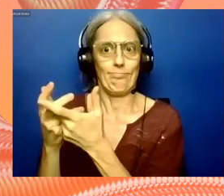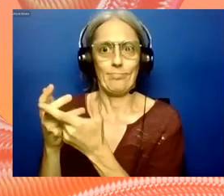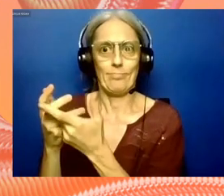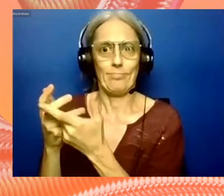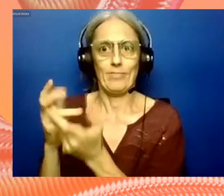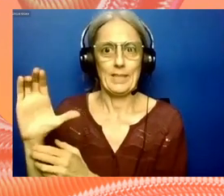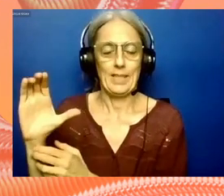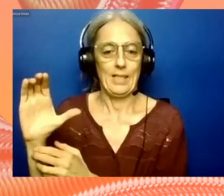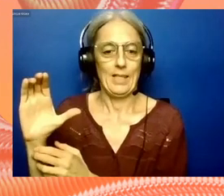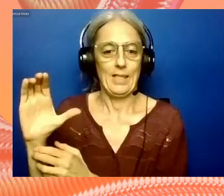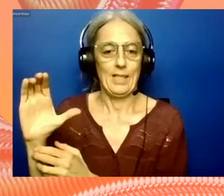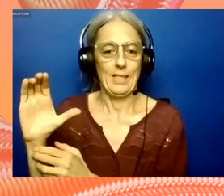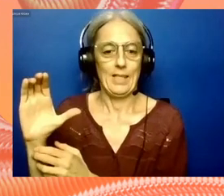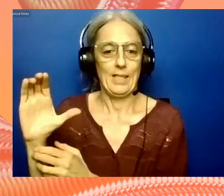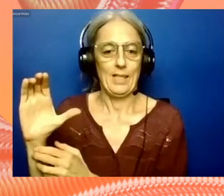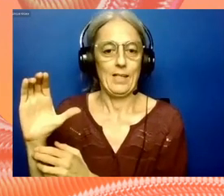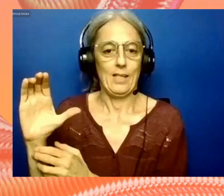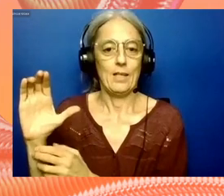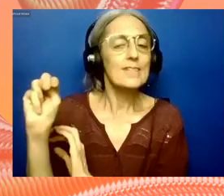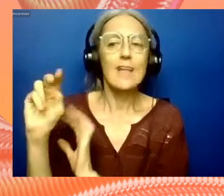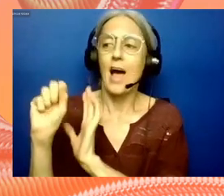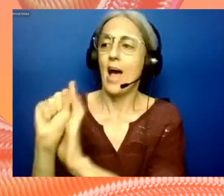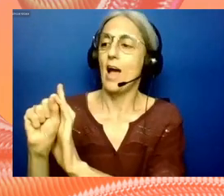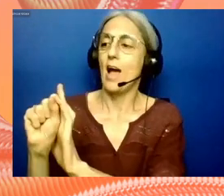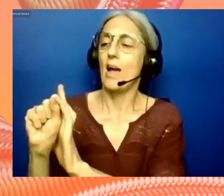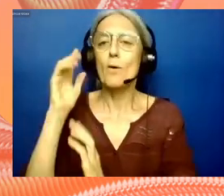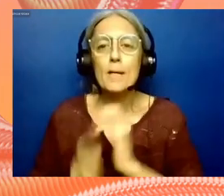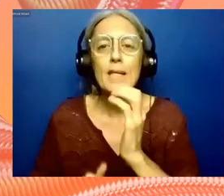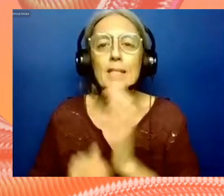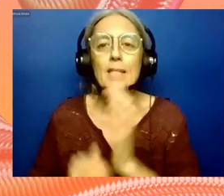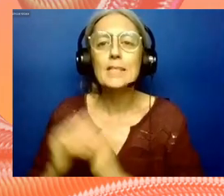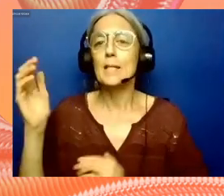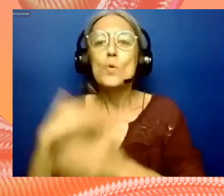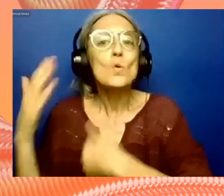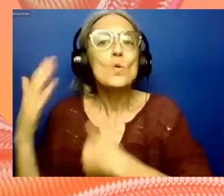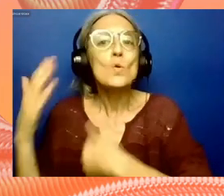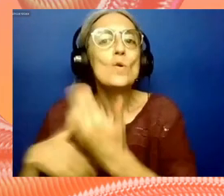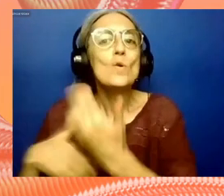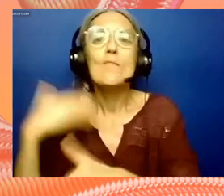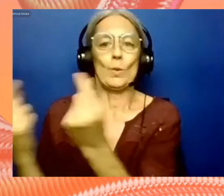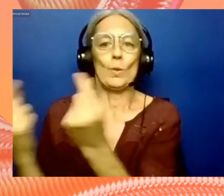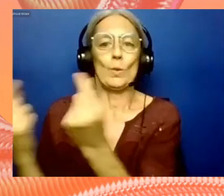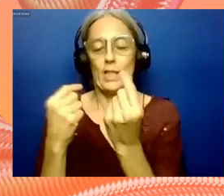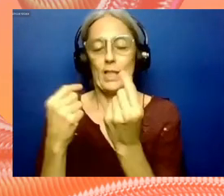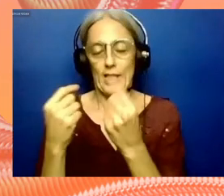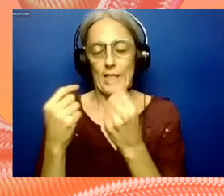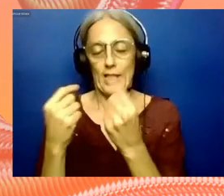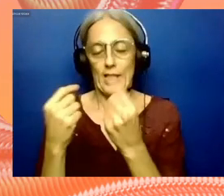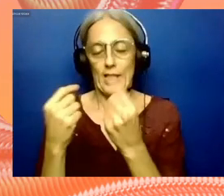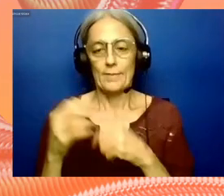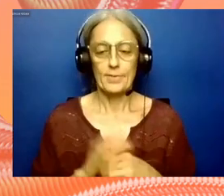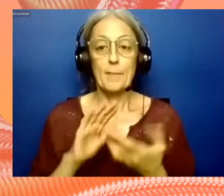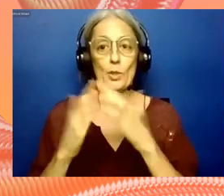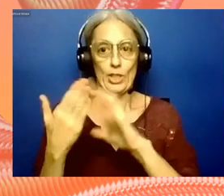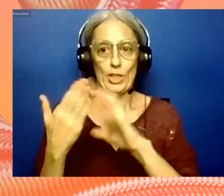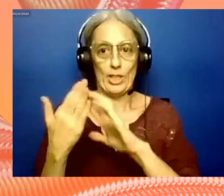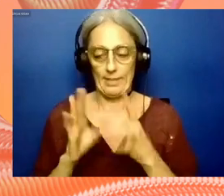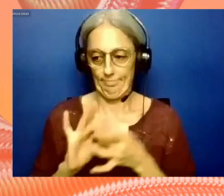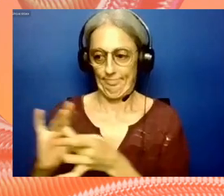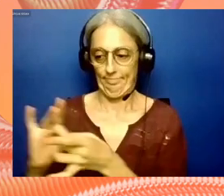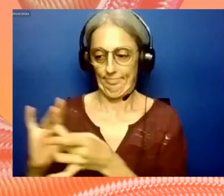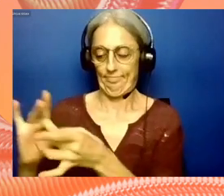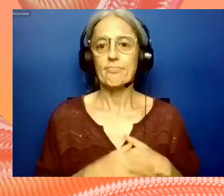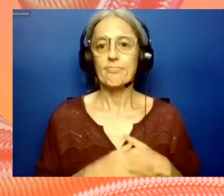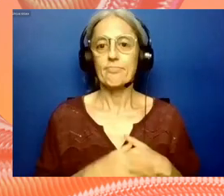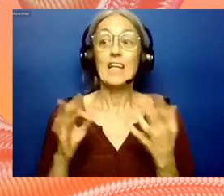for building community and all of that. And so just like that, yeah. Like if I was helping them build a, pick a chart for that day, I would have been like, oh,